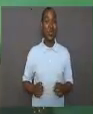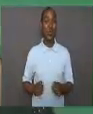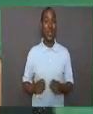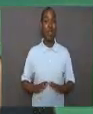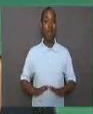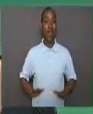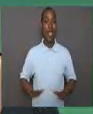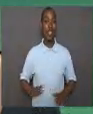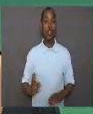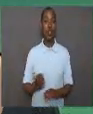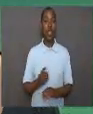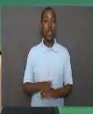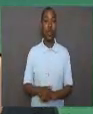flatten.